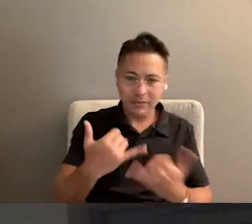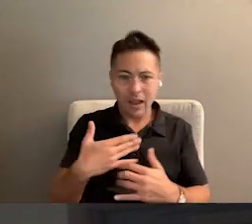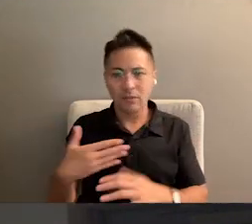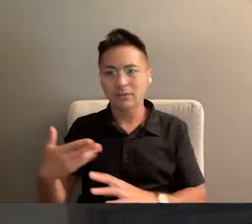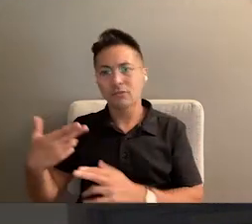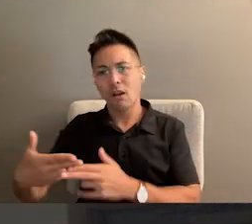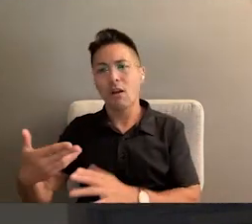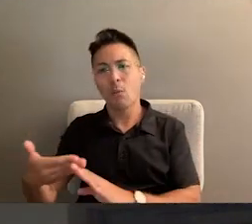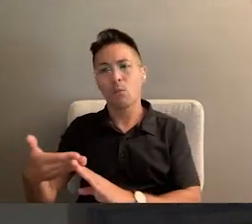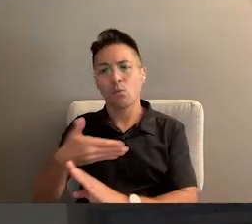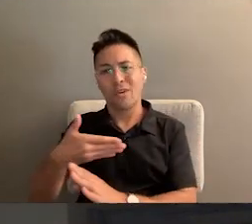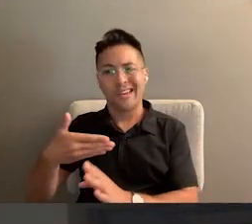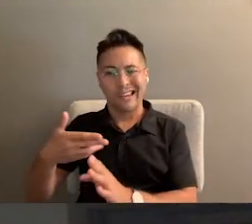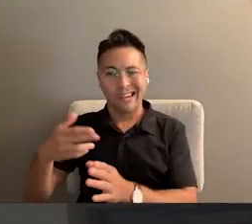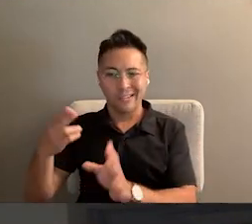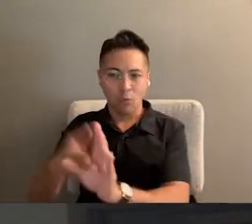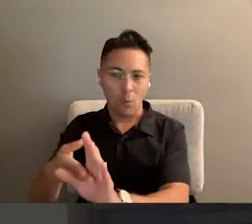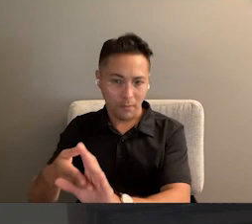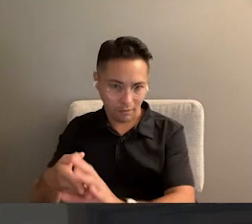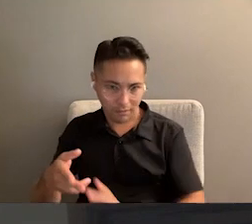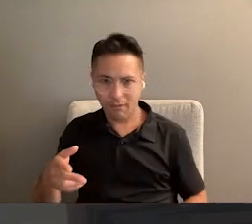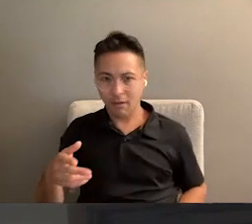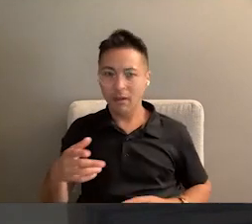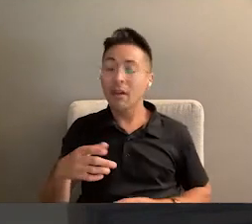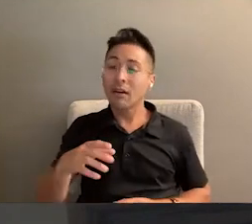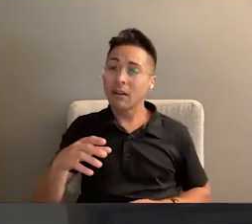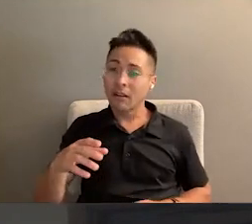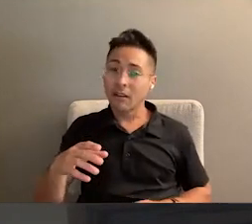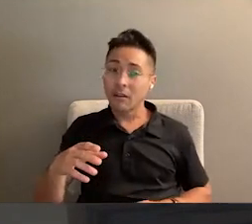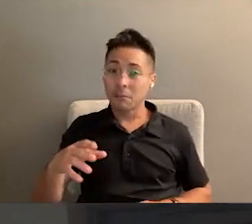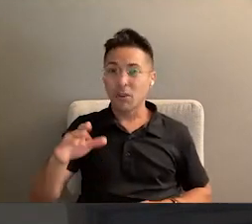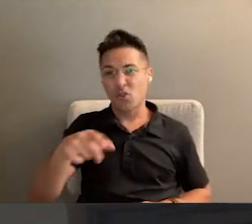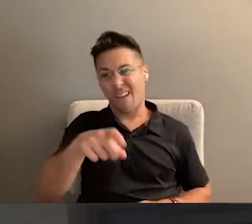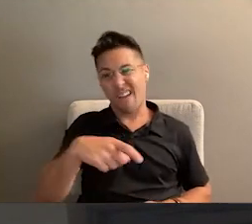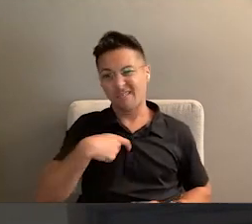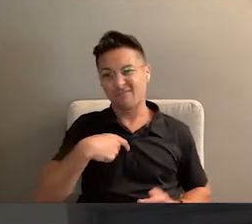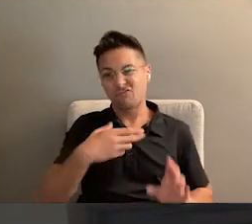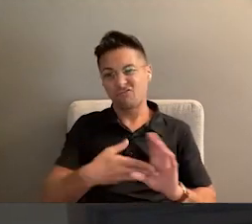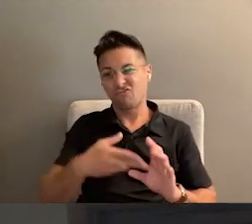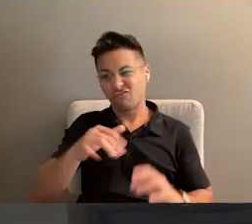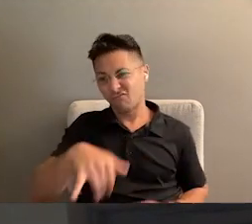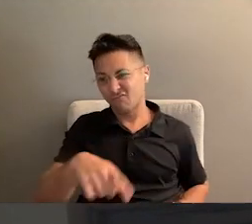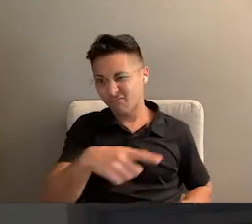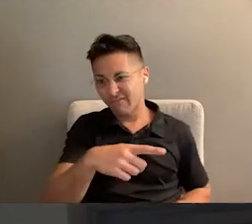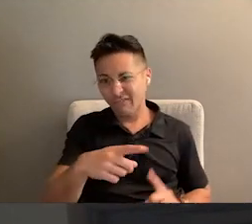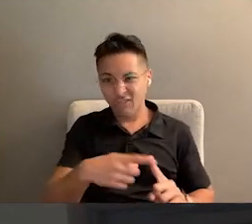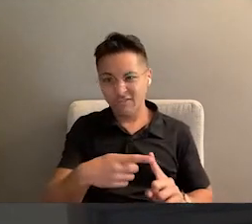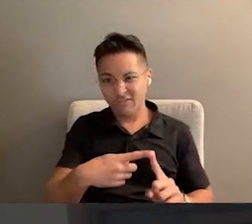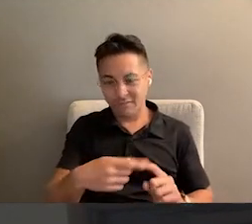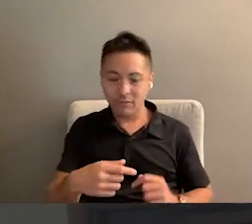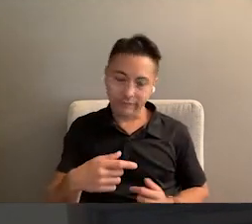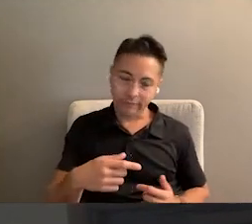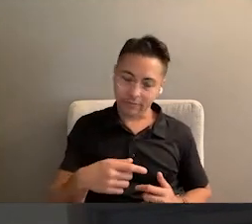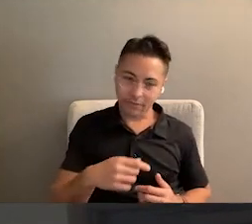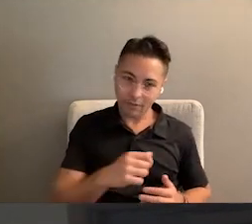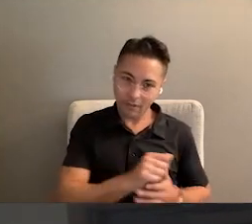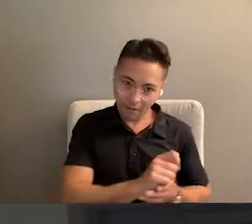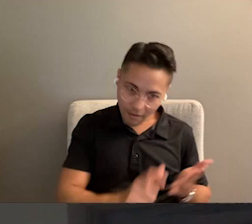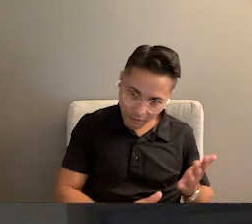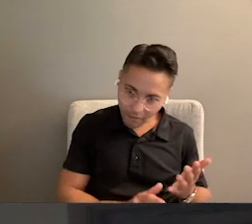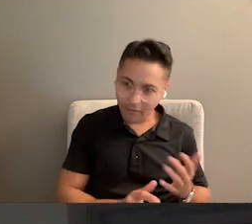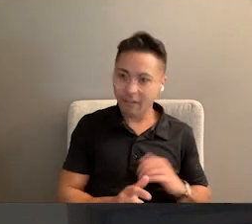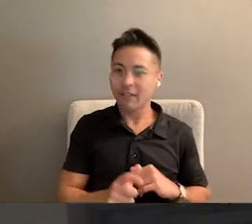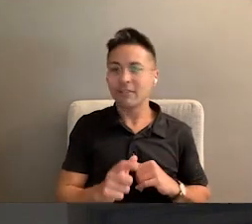we're transitioning language. It used to be a wait list. We're now trying to call it pre-enrollment because it's stepping towards enrollment. But you have to be